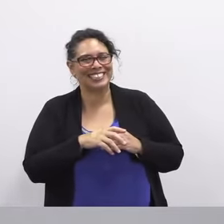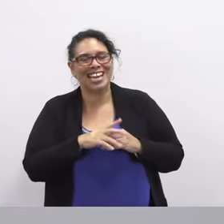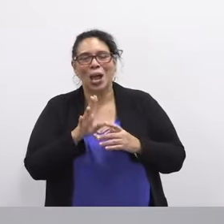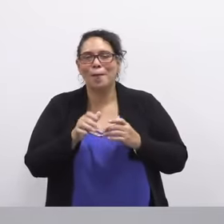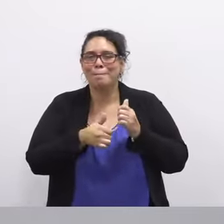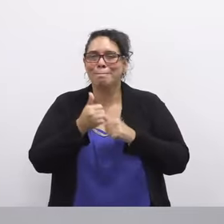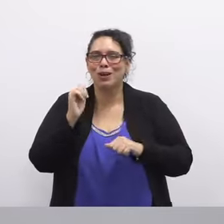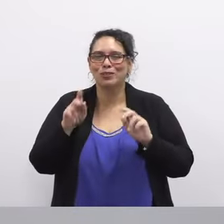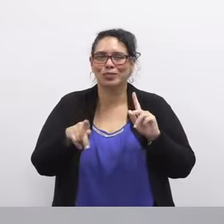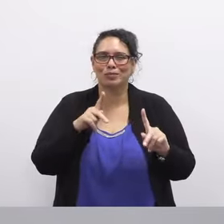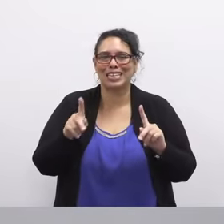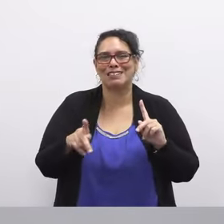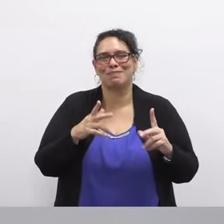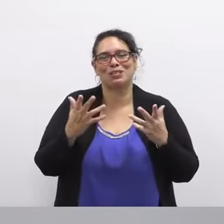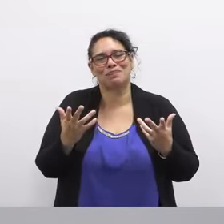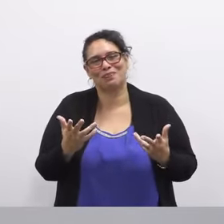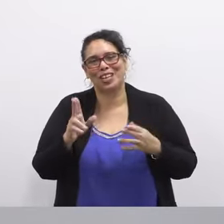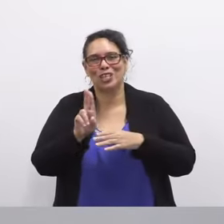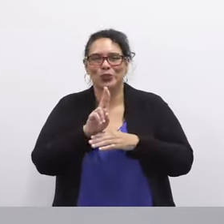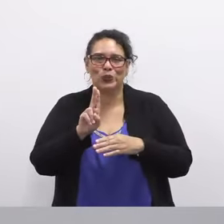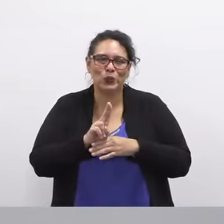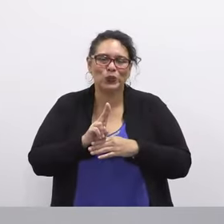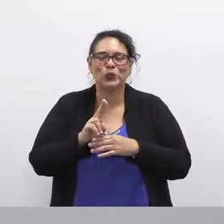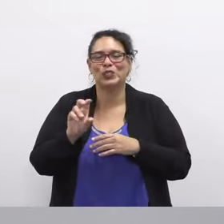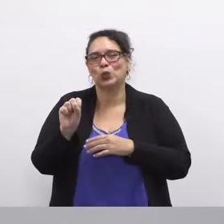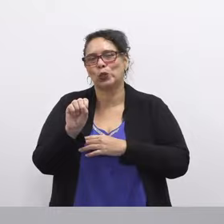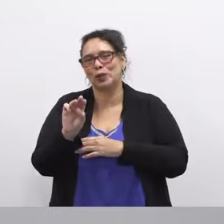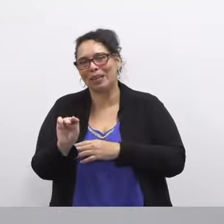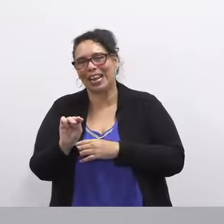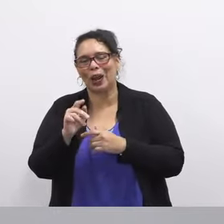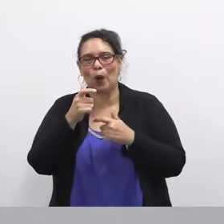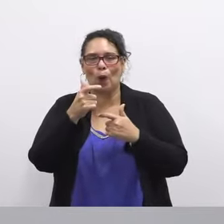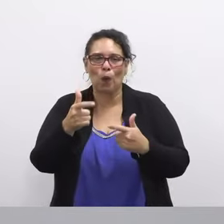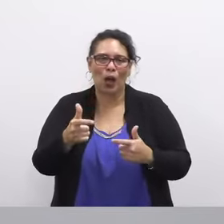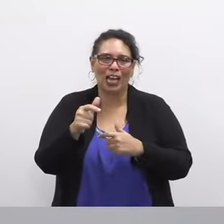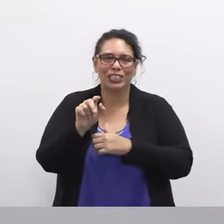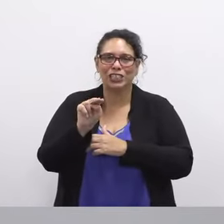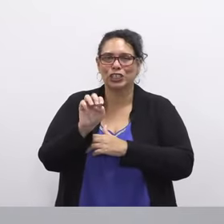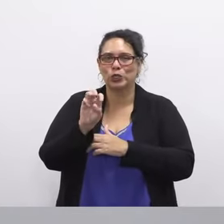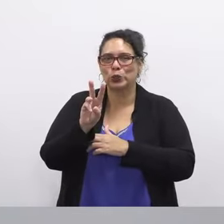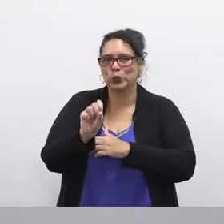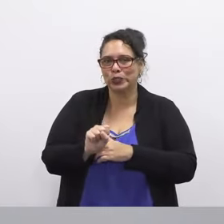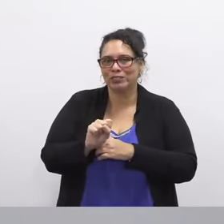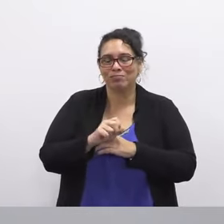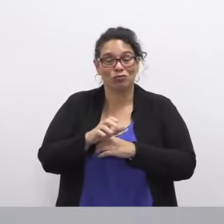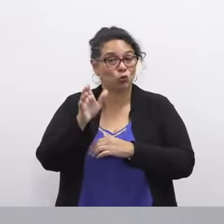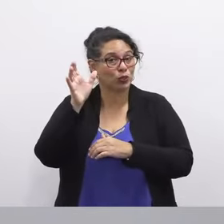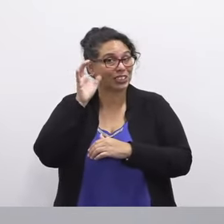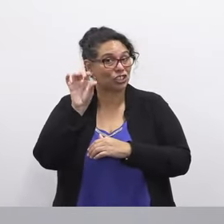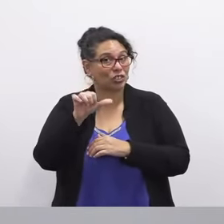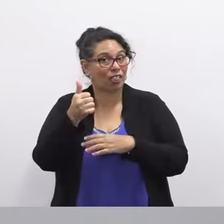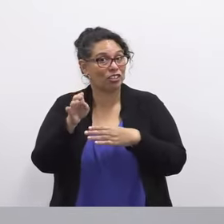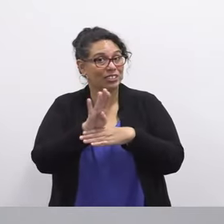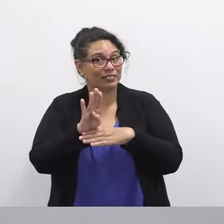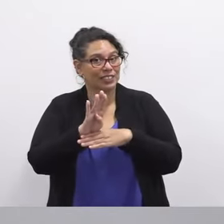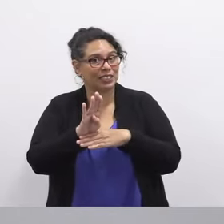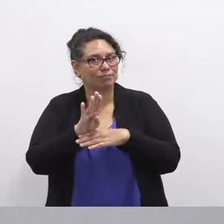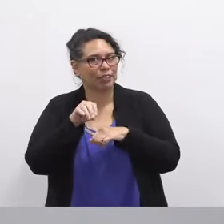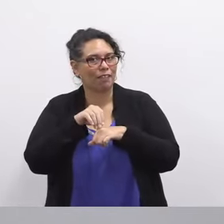most people are on some kind of social media or watch news, and you'll hear about other industries being